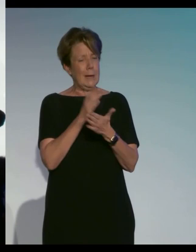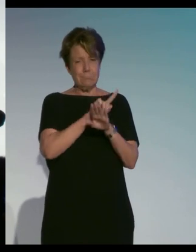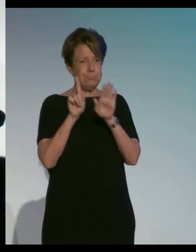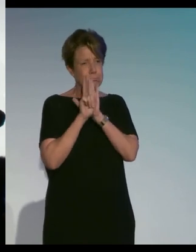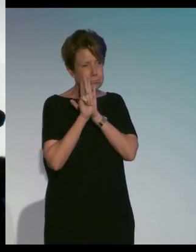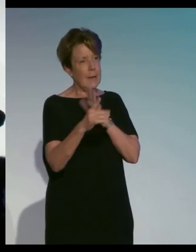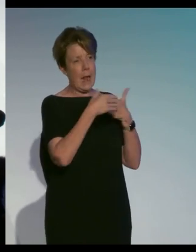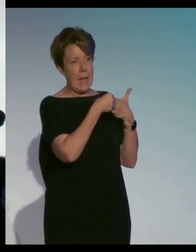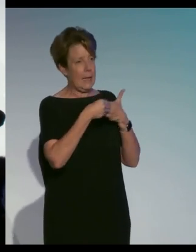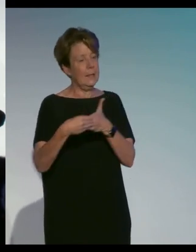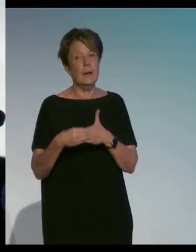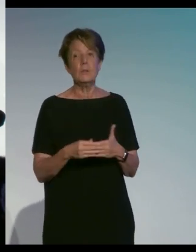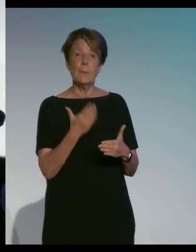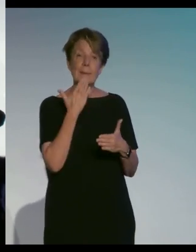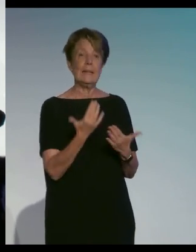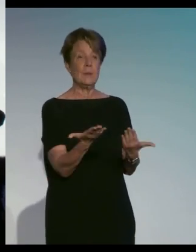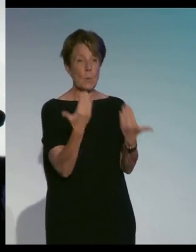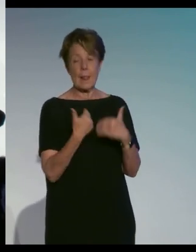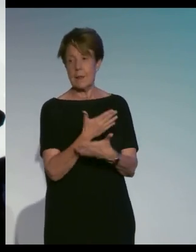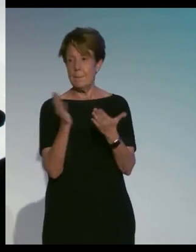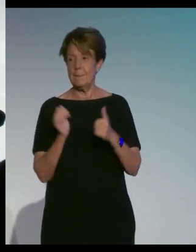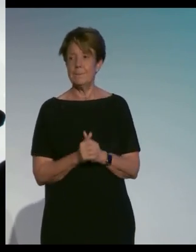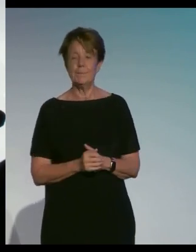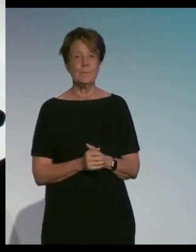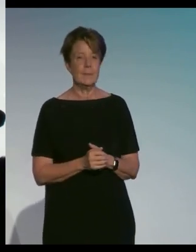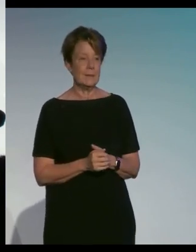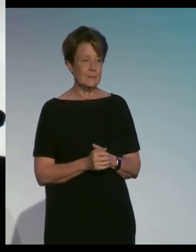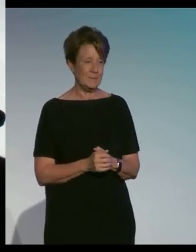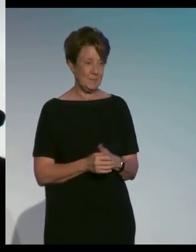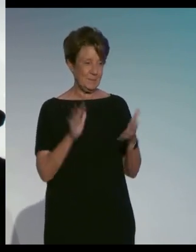join with me in welcoming Michael and his remarks.